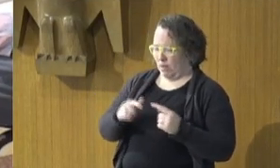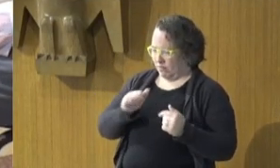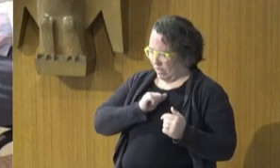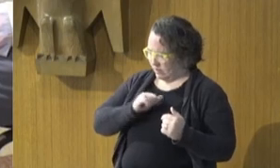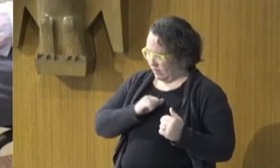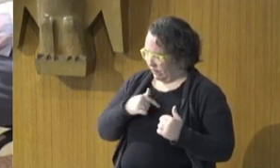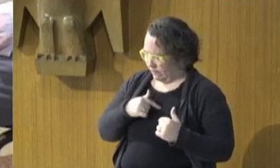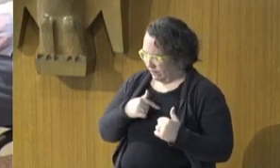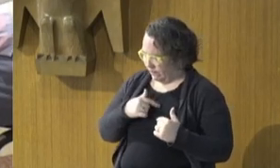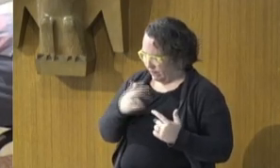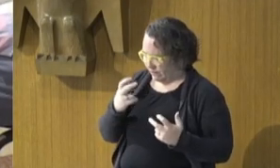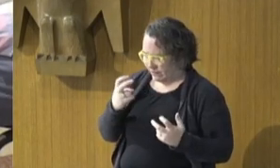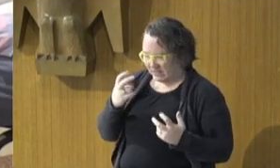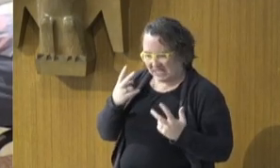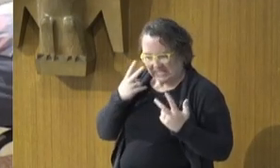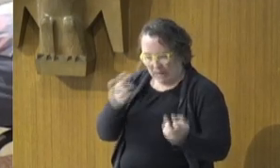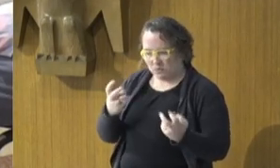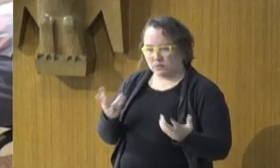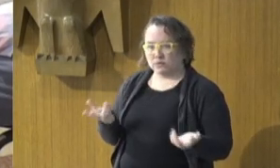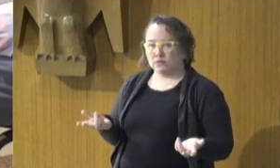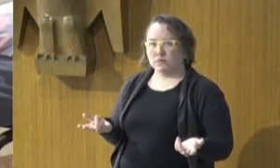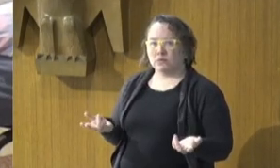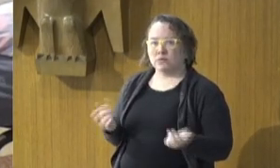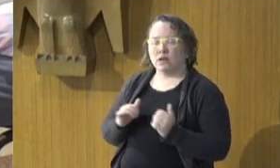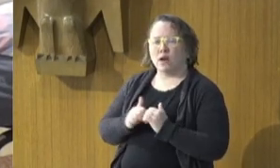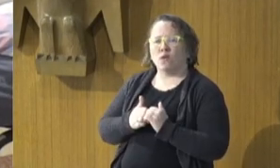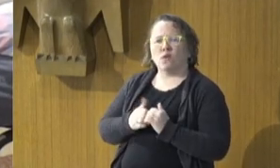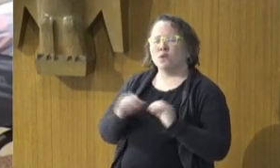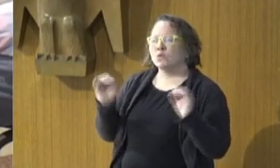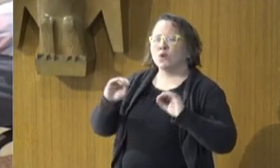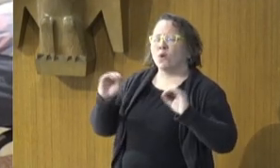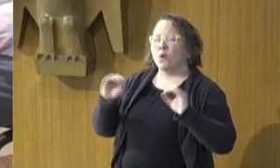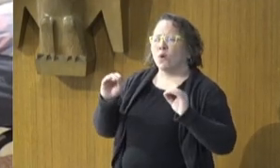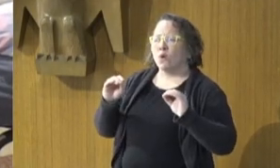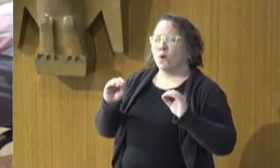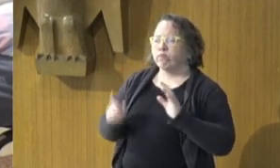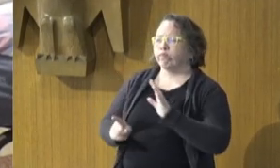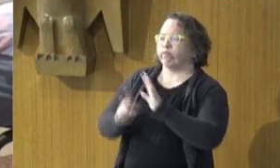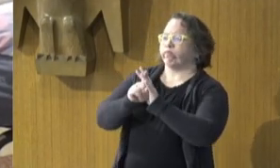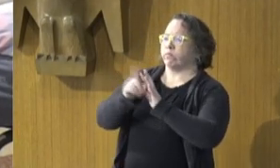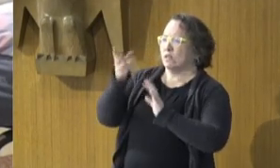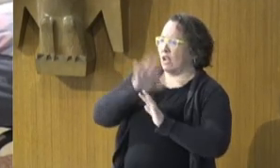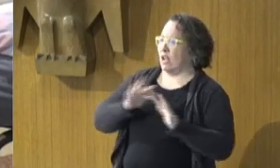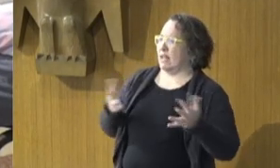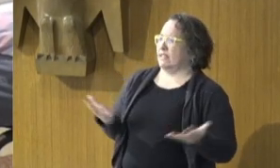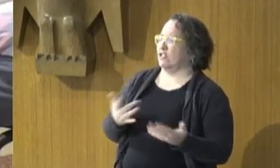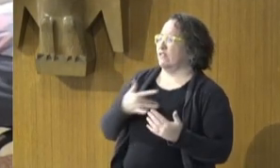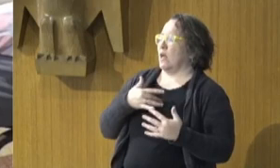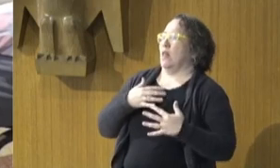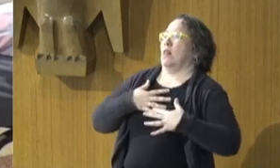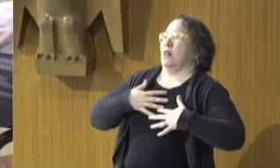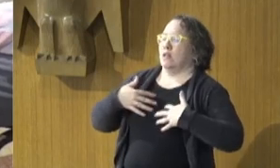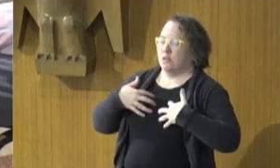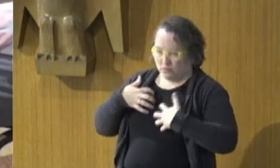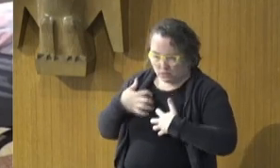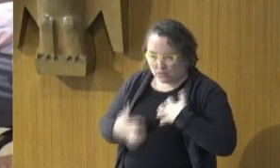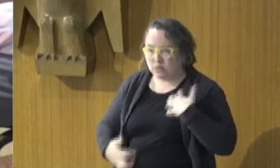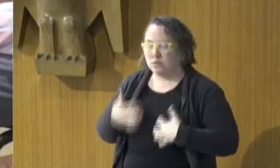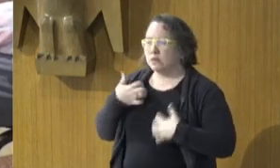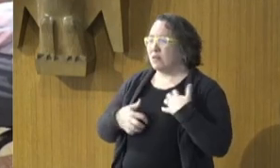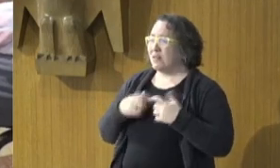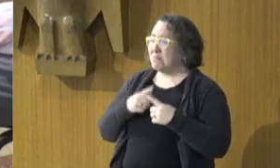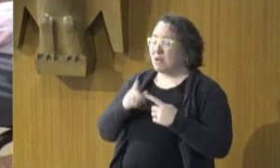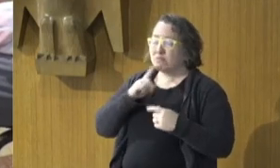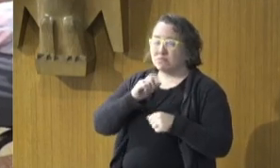whole thing myself, and I'm not feeling God's presence right now? And to be able to just, like, keep putting one step or